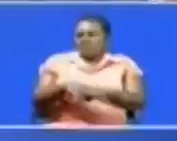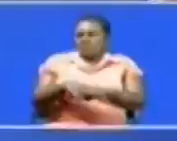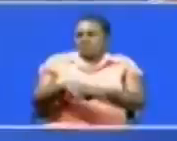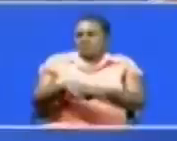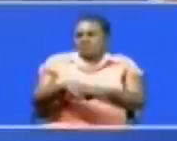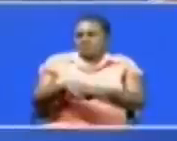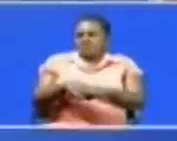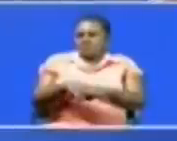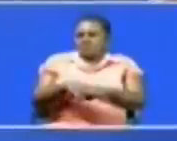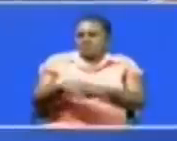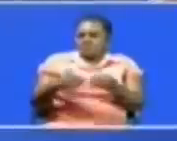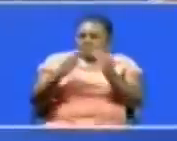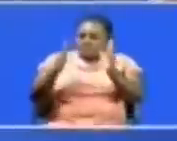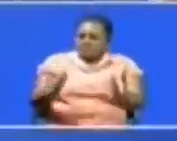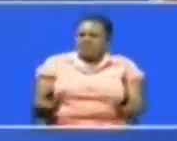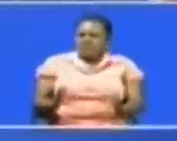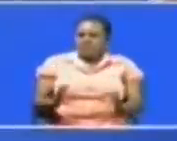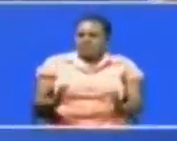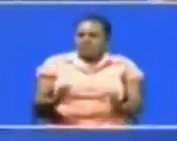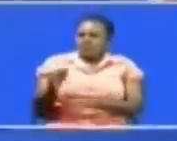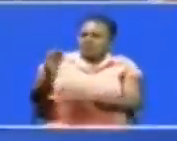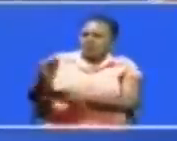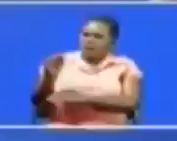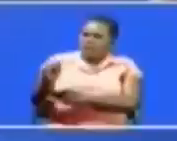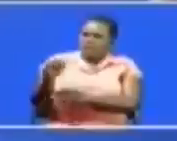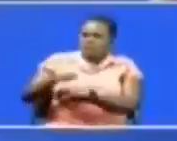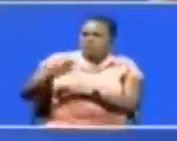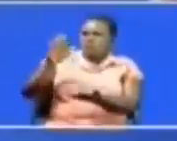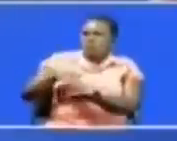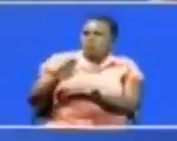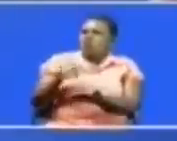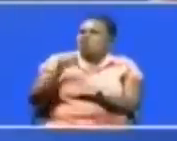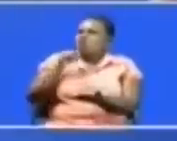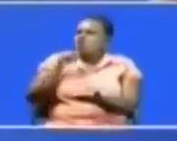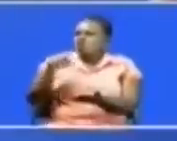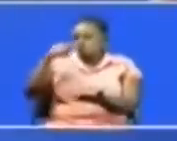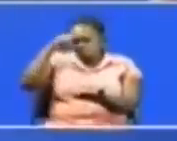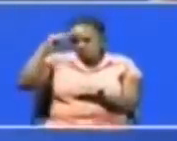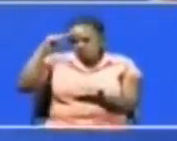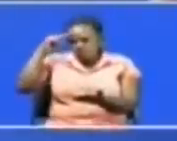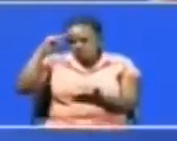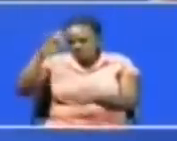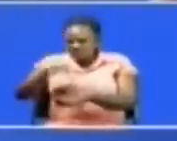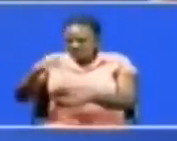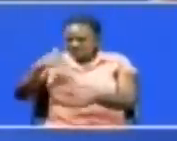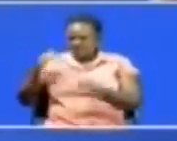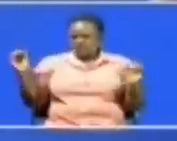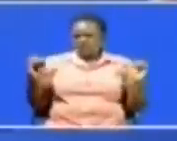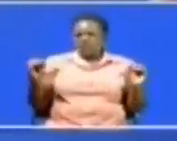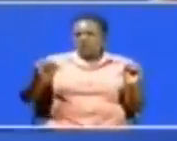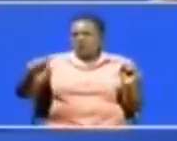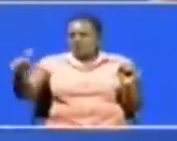valid for the elected leaders to keep asking for that more. Not because they're insensitive to the